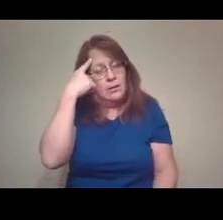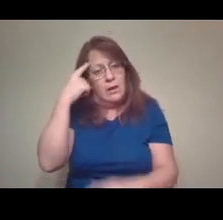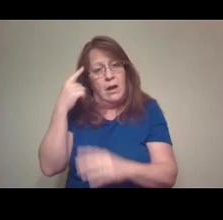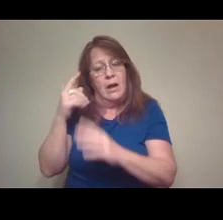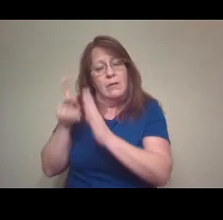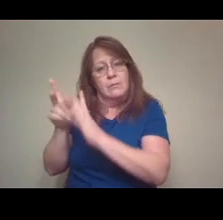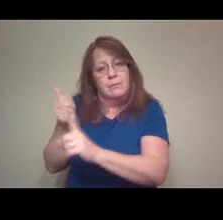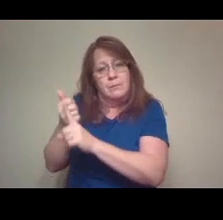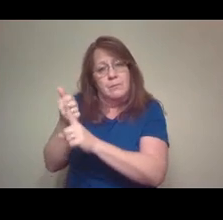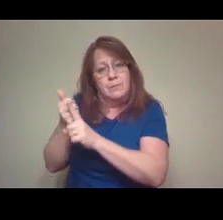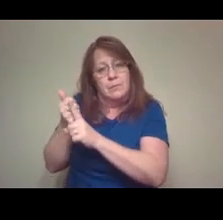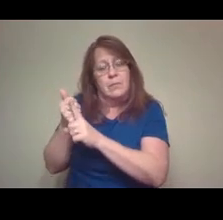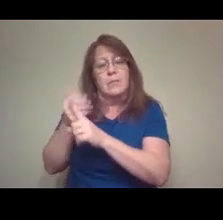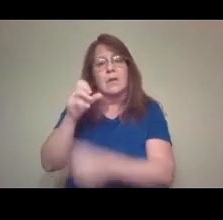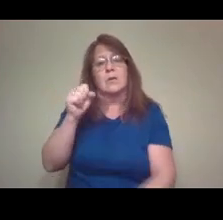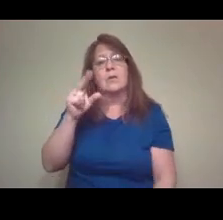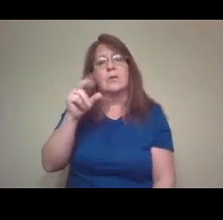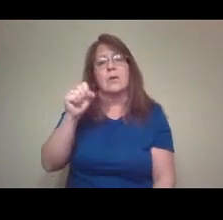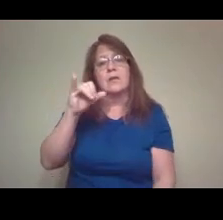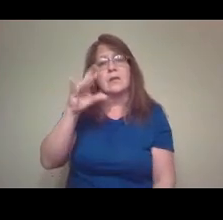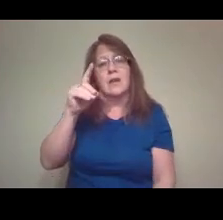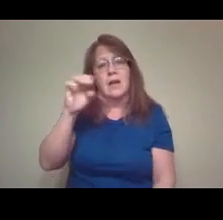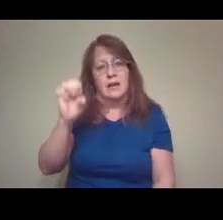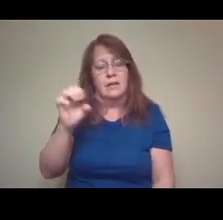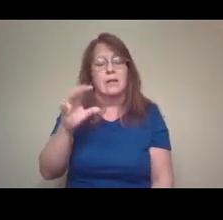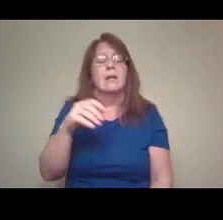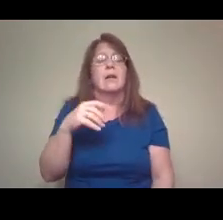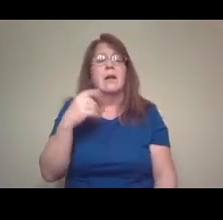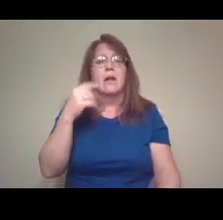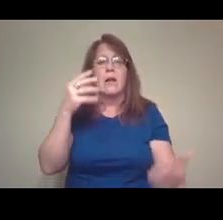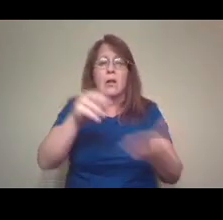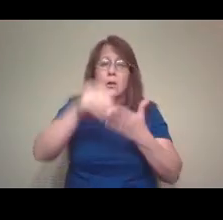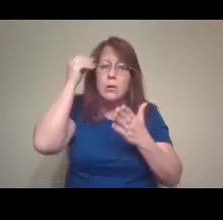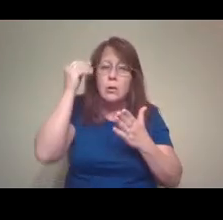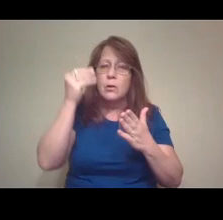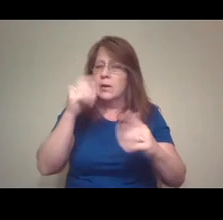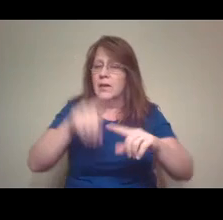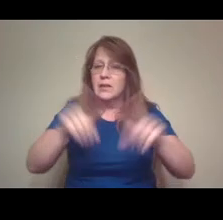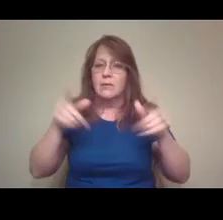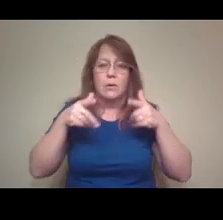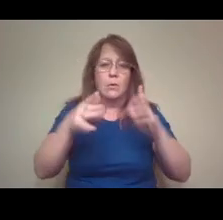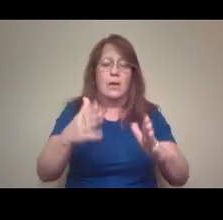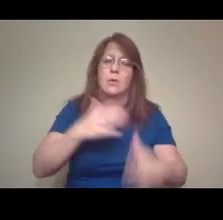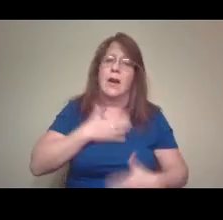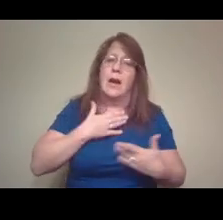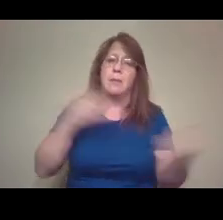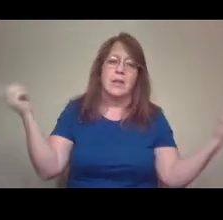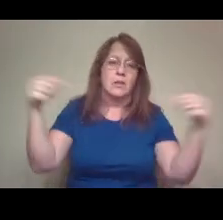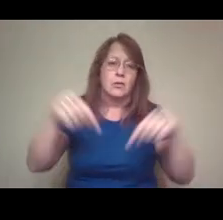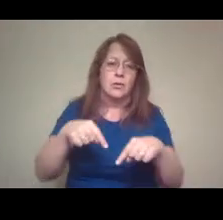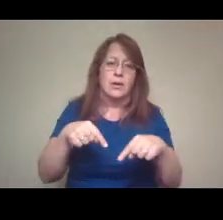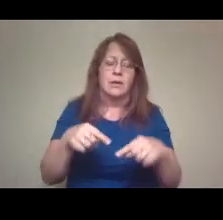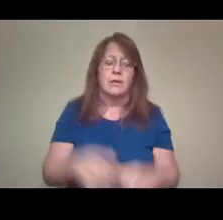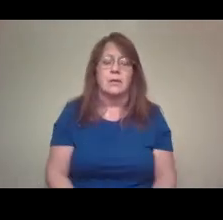have you here learning about ways to identify potential risk factors with your child or other loved